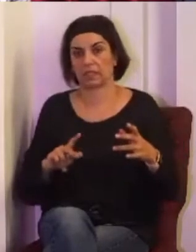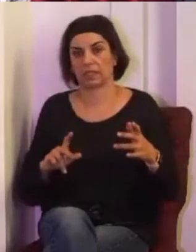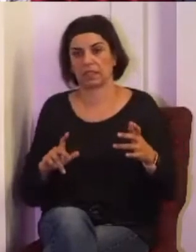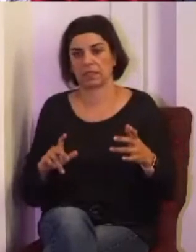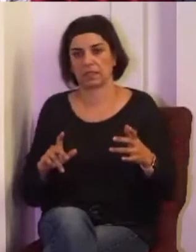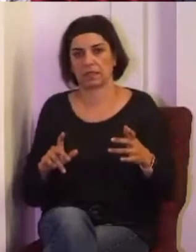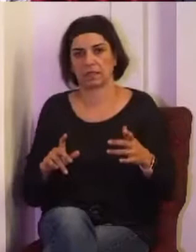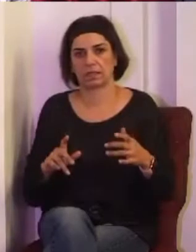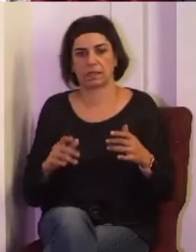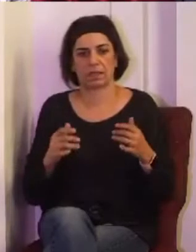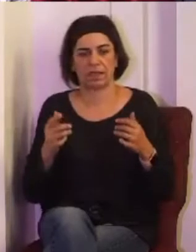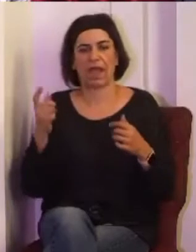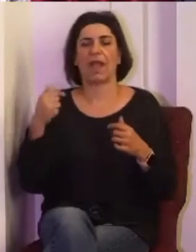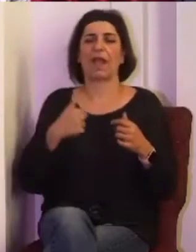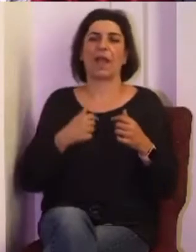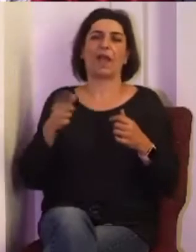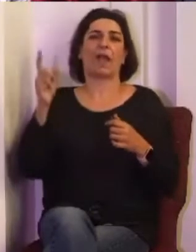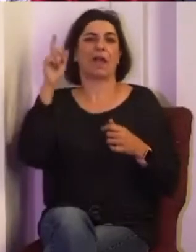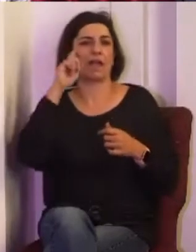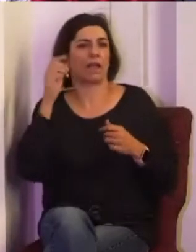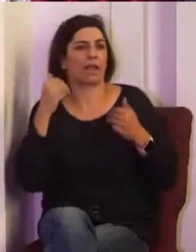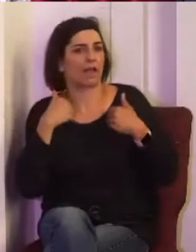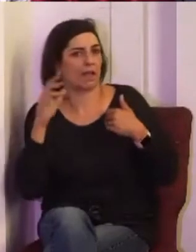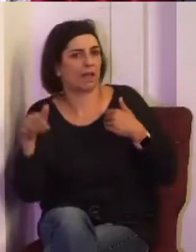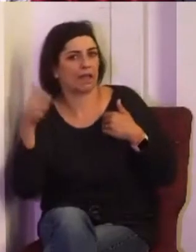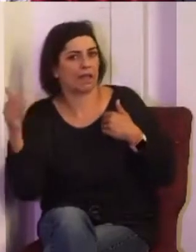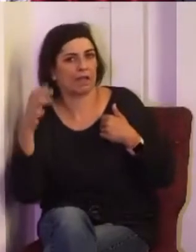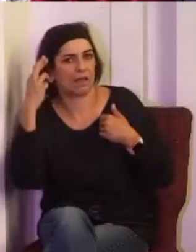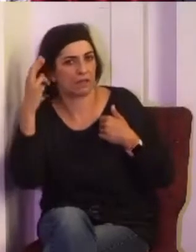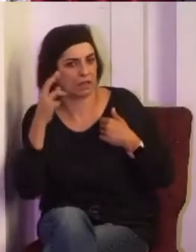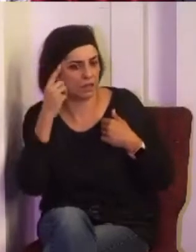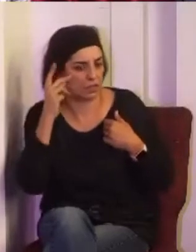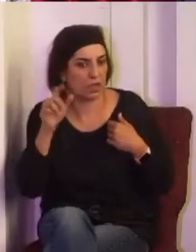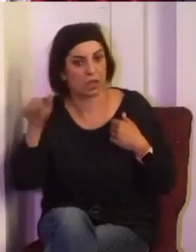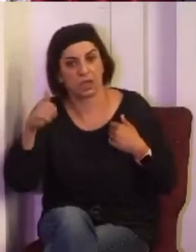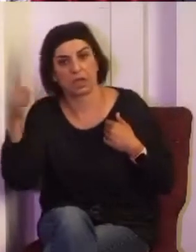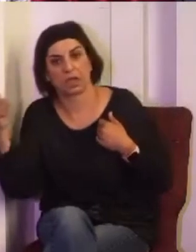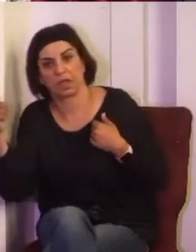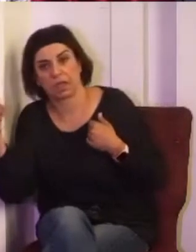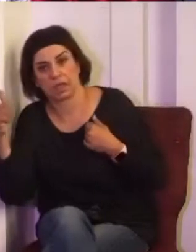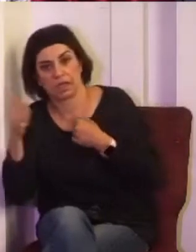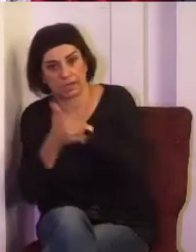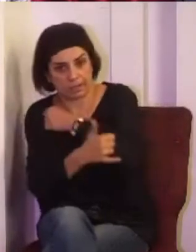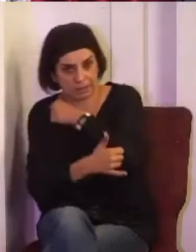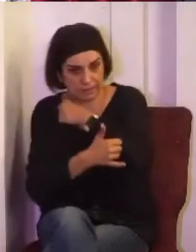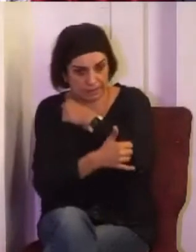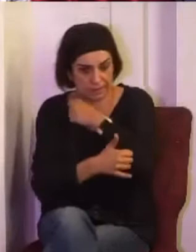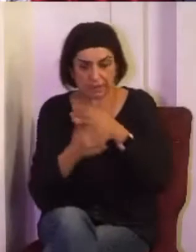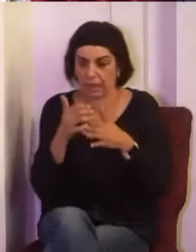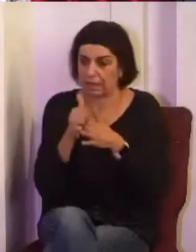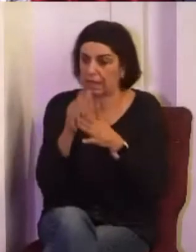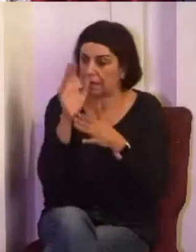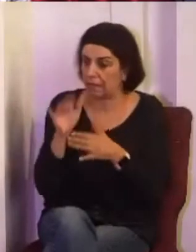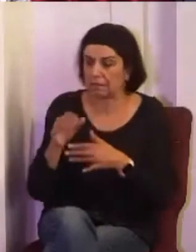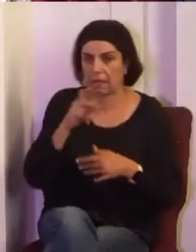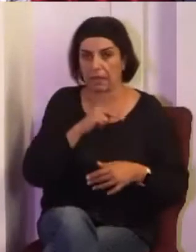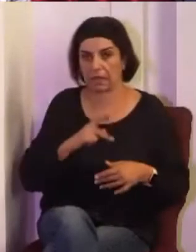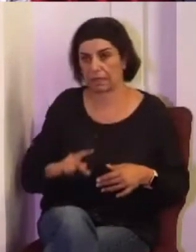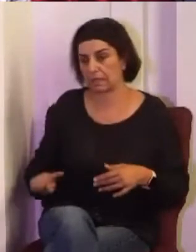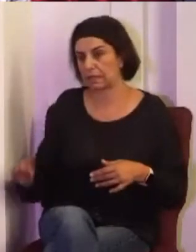reason. They wanted, because they saw other nations being led by kings and